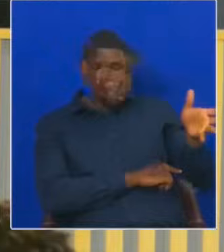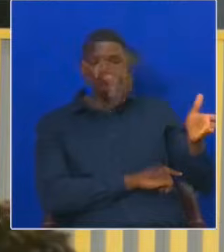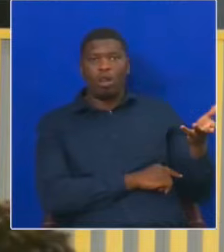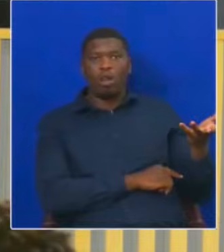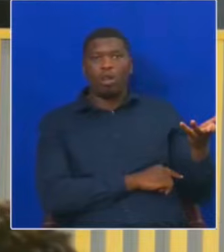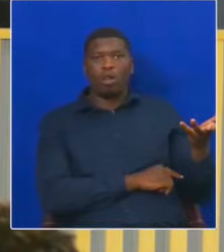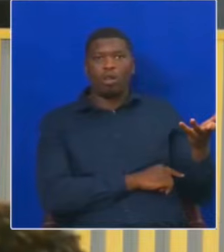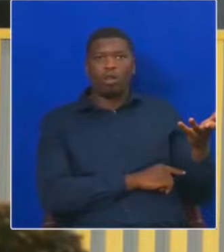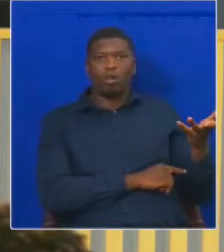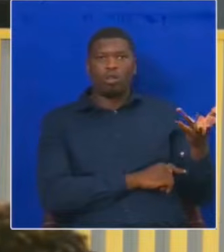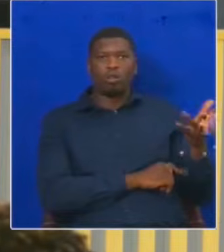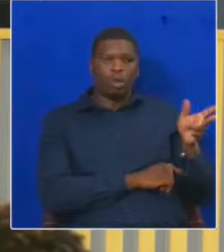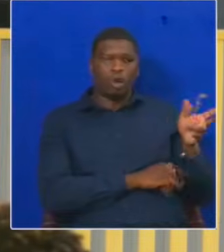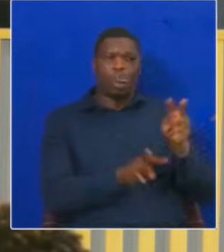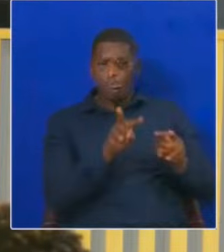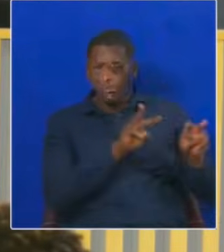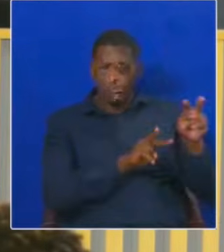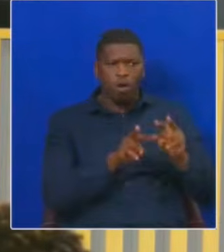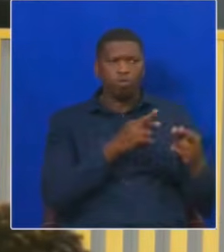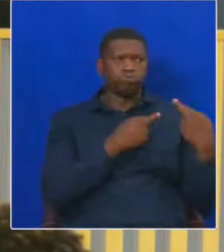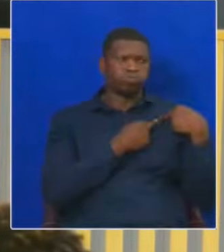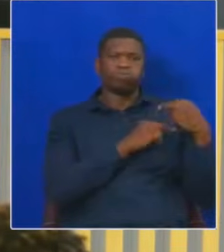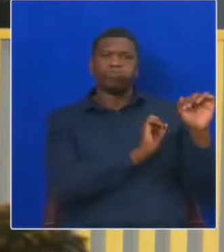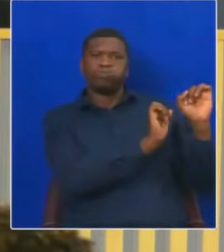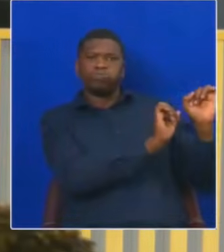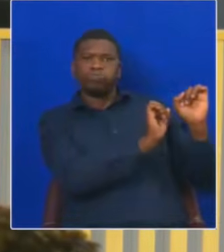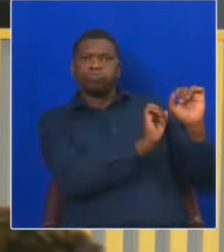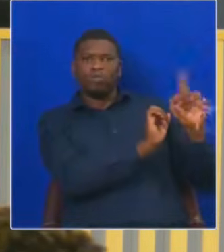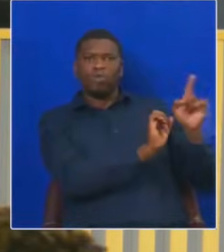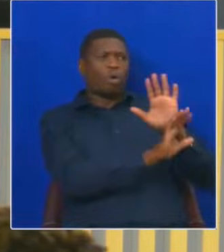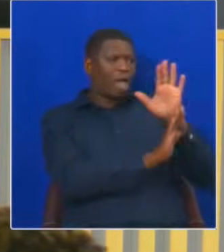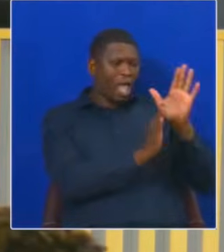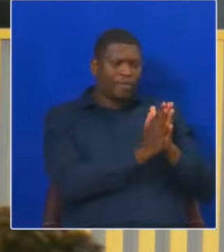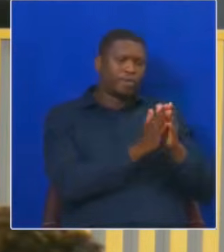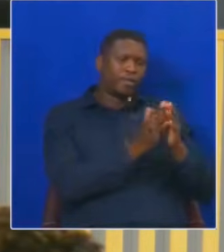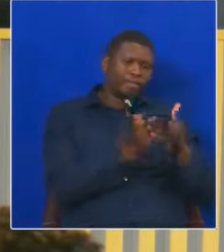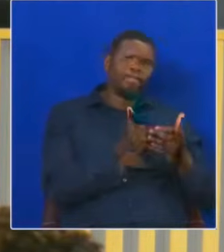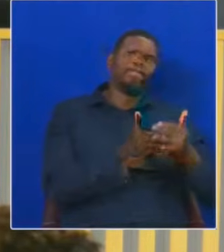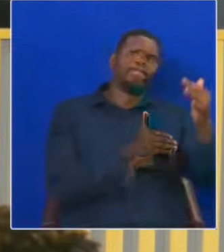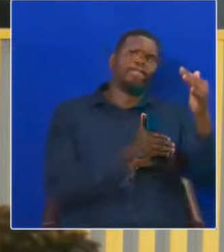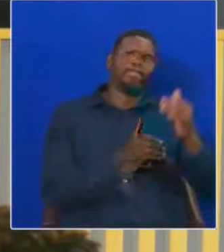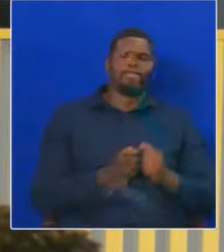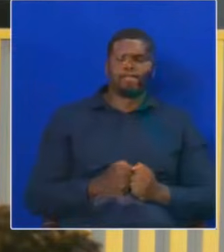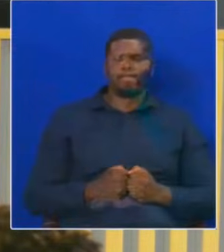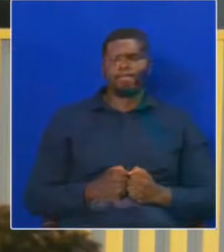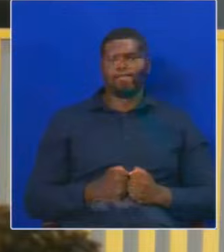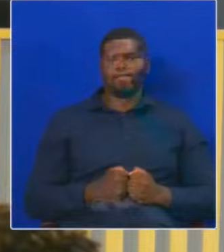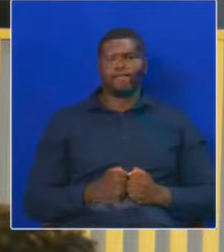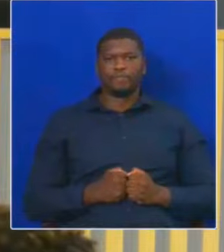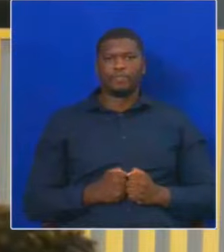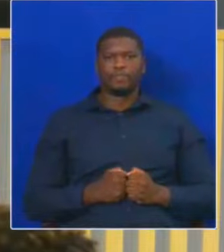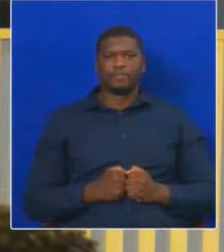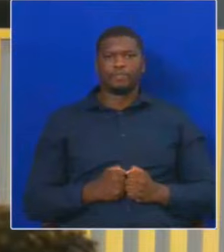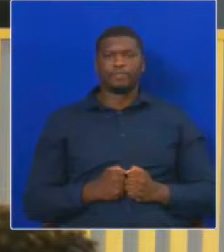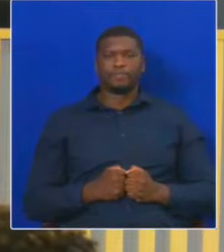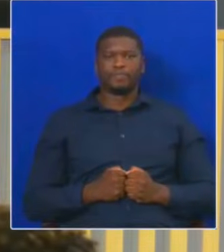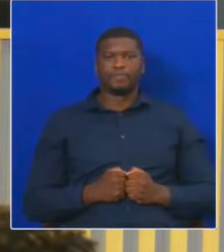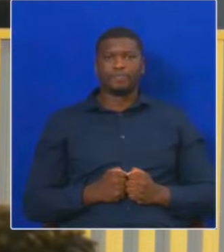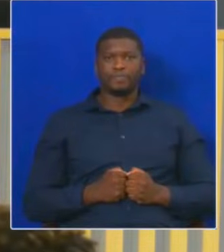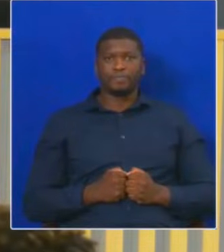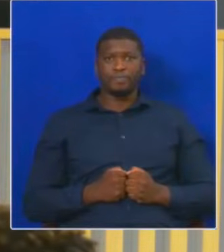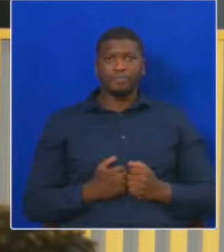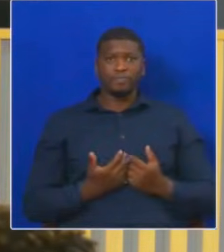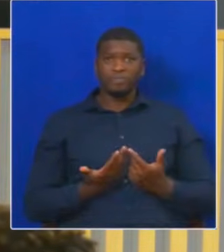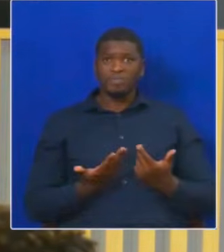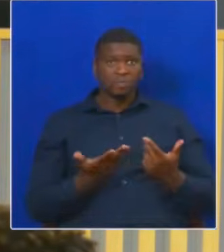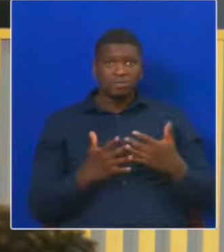responsible for taking the matter forward. Thank you. Has the inquiry been finalized? Do you